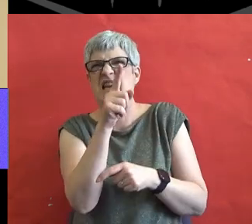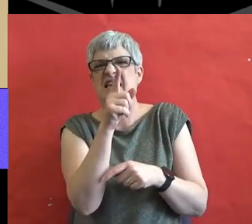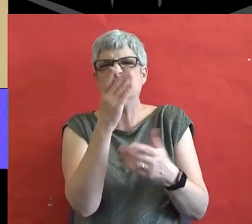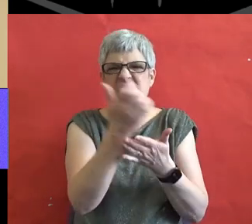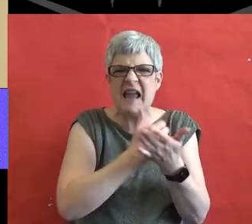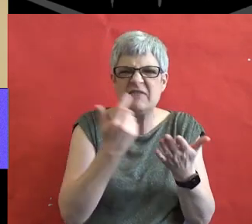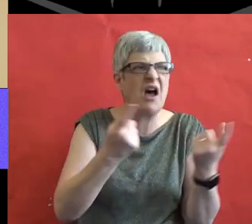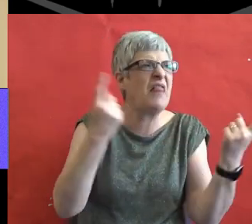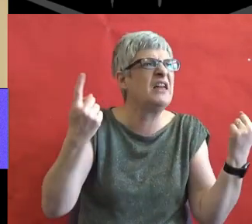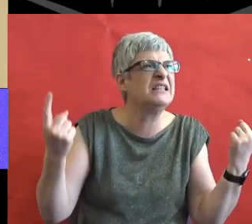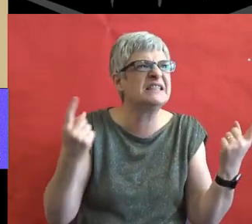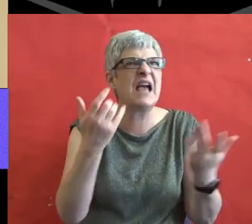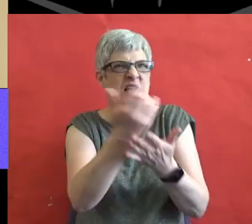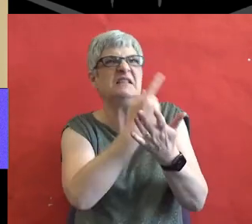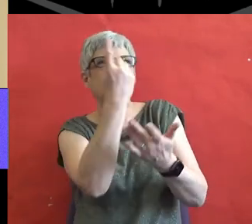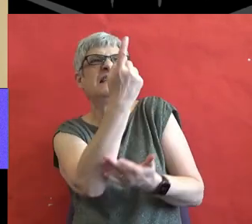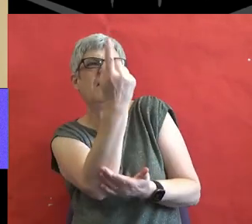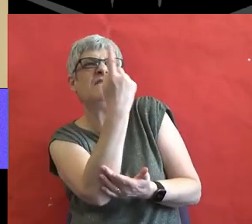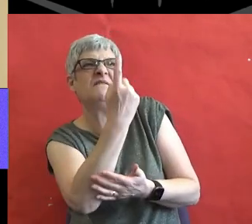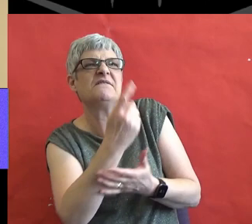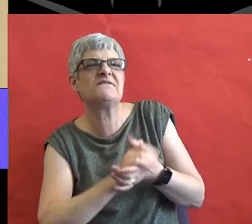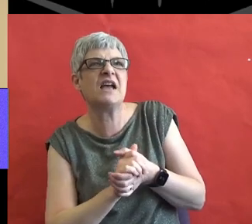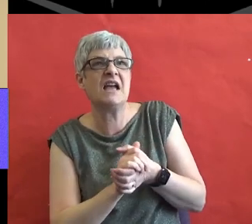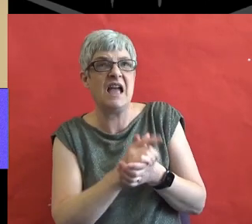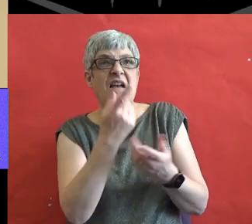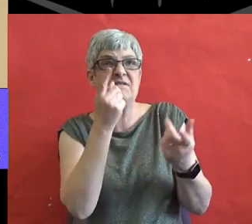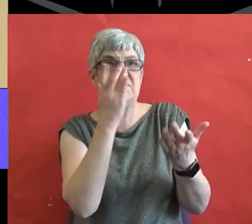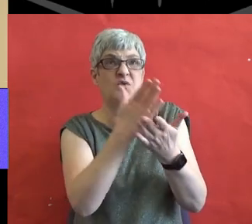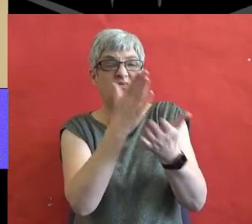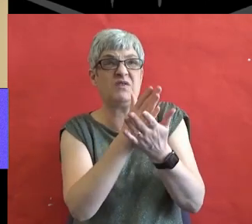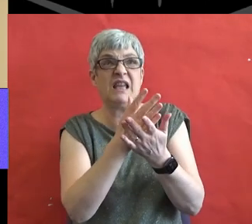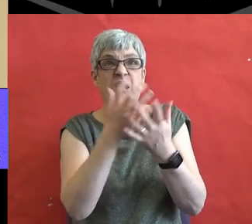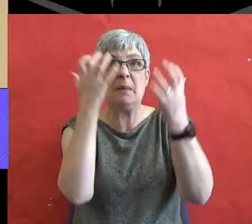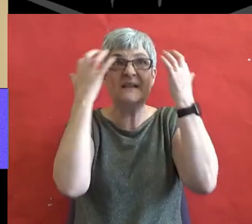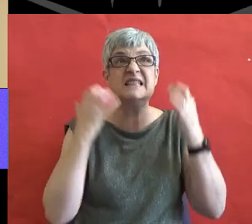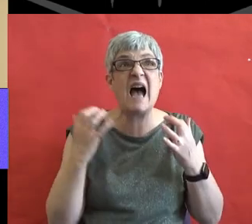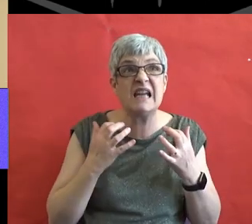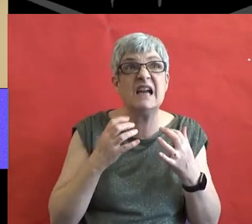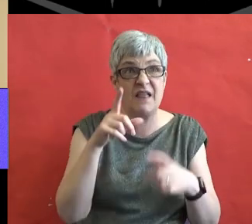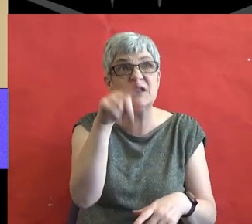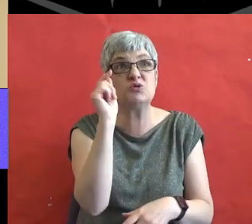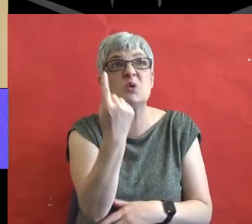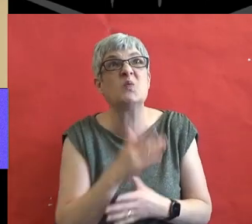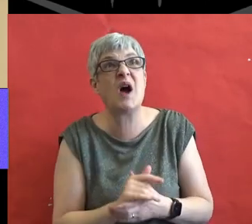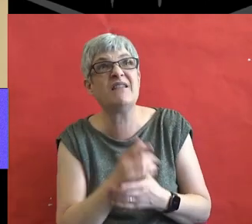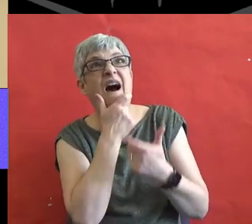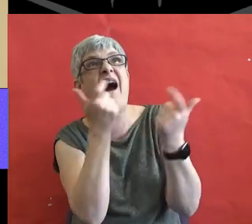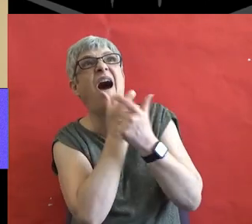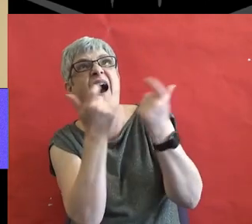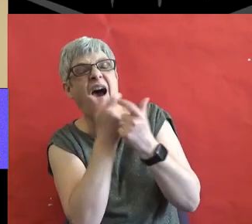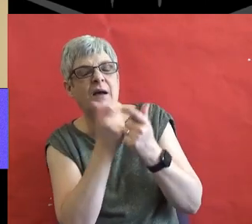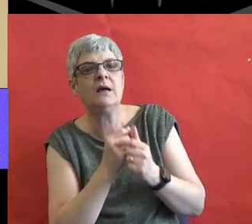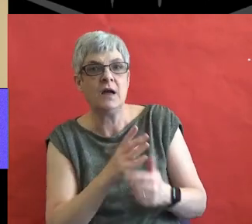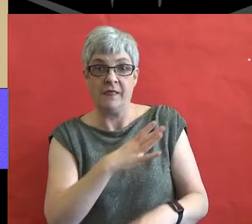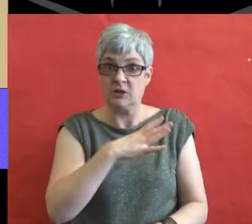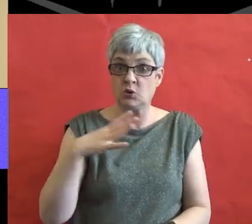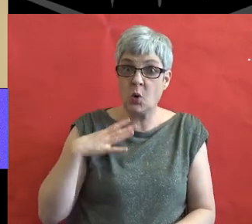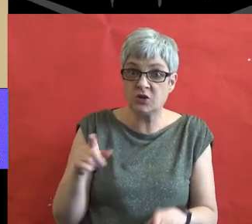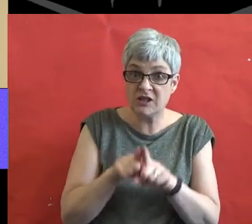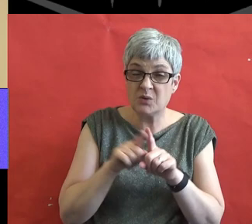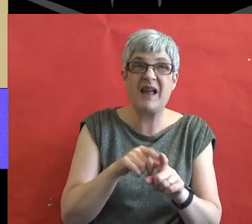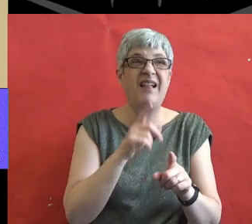others. Let him save himself if he is God's Messiah, the Chosen One." The soldiers also came up and mocked